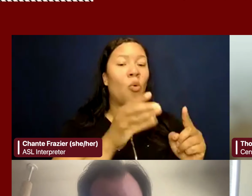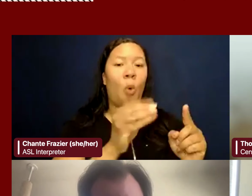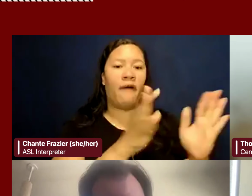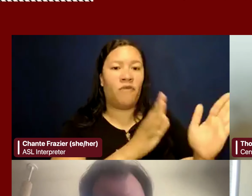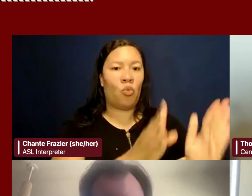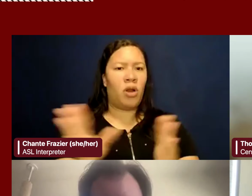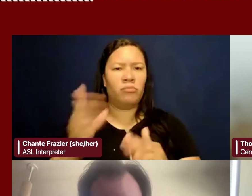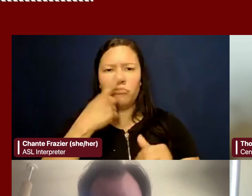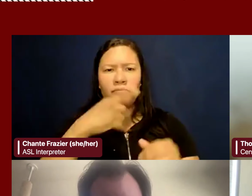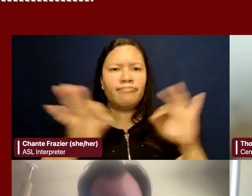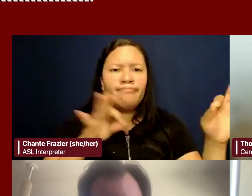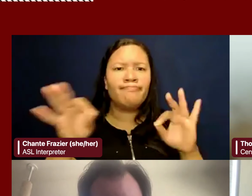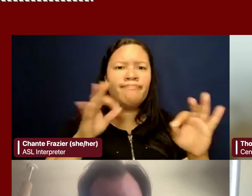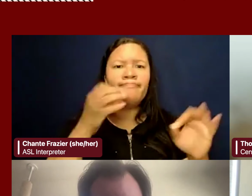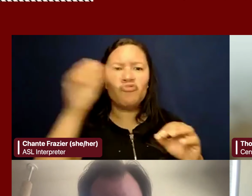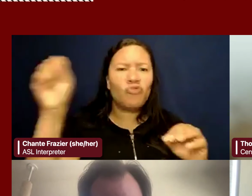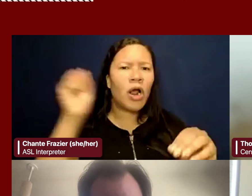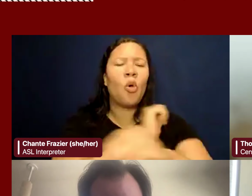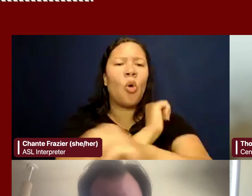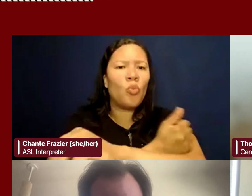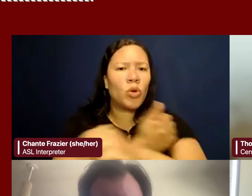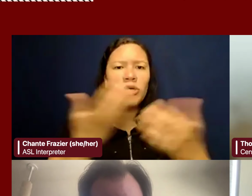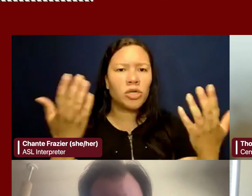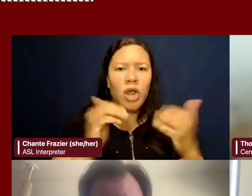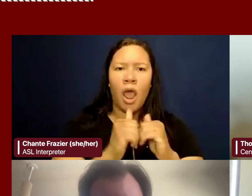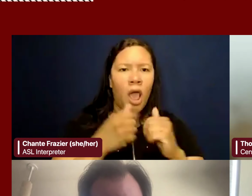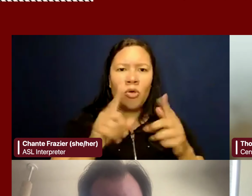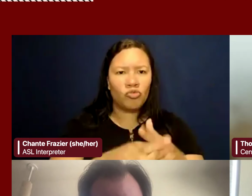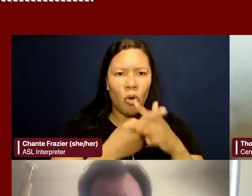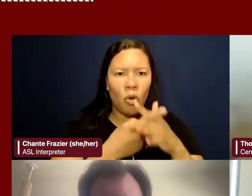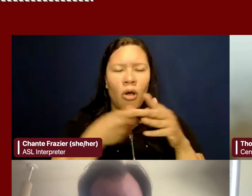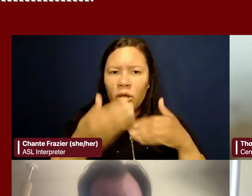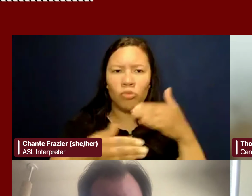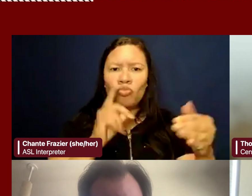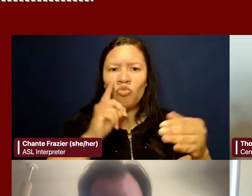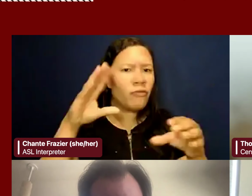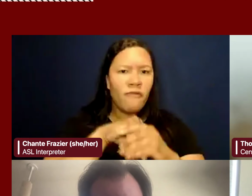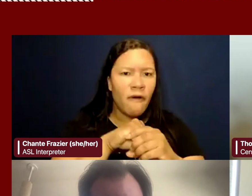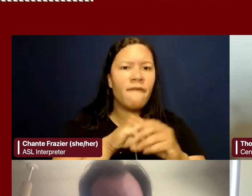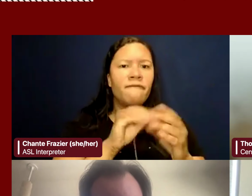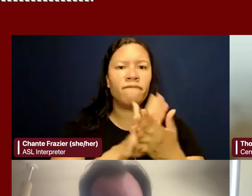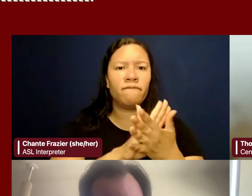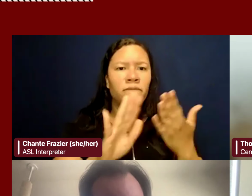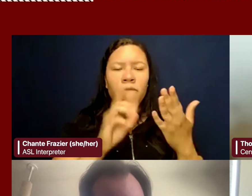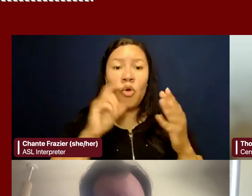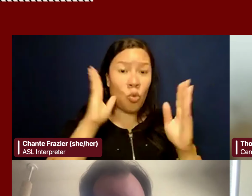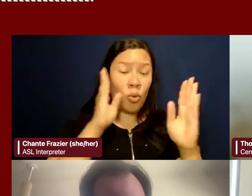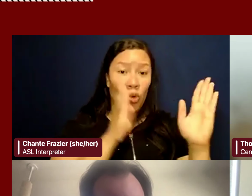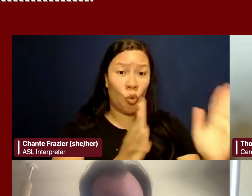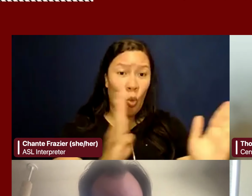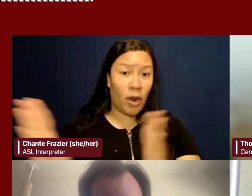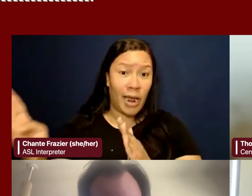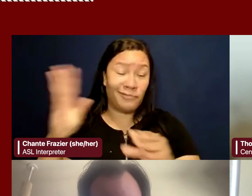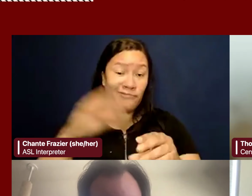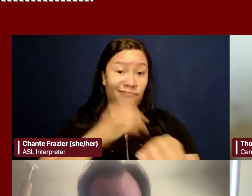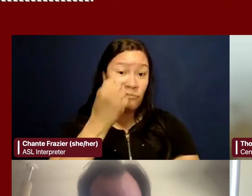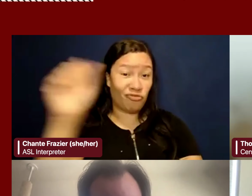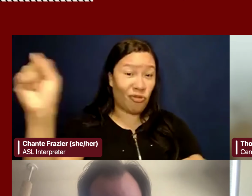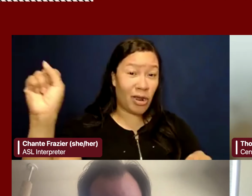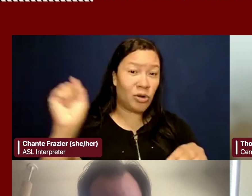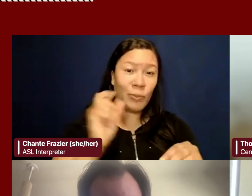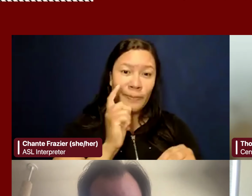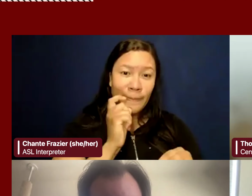strike authorization and what you all are, you know, who's covered under it, which who will be mobilizing as part of the strike, and then what you